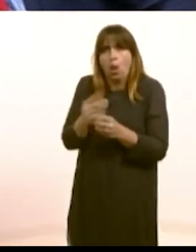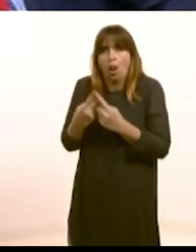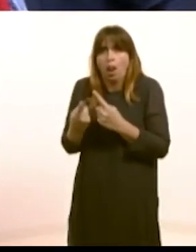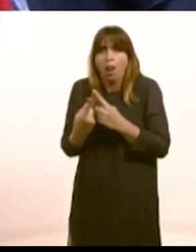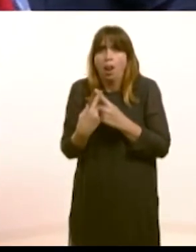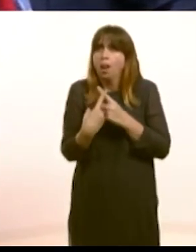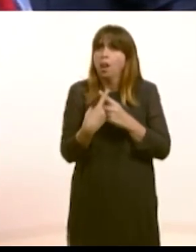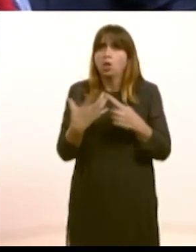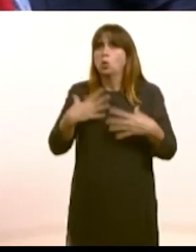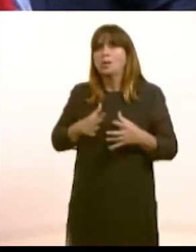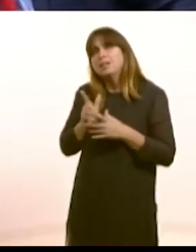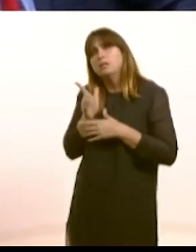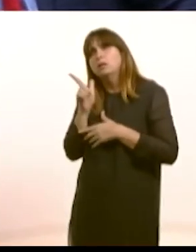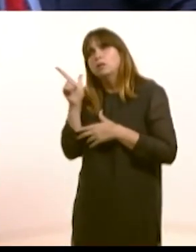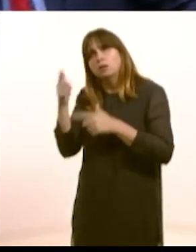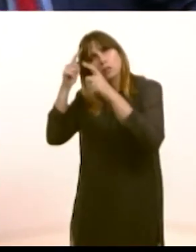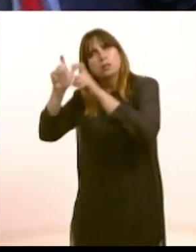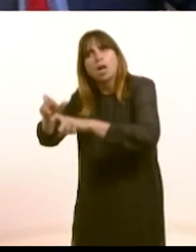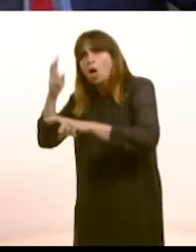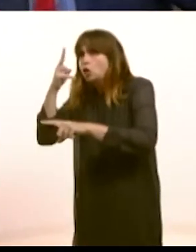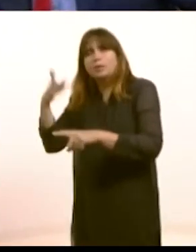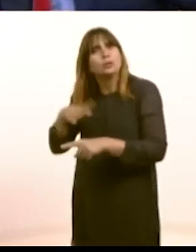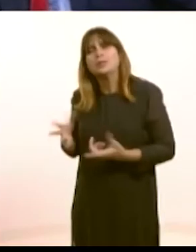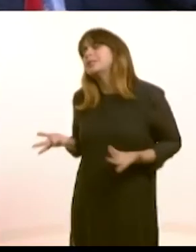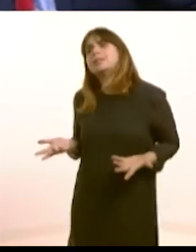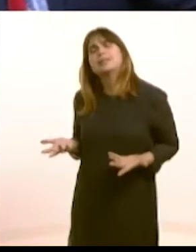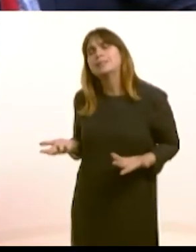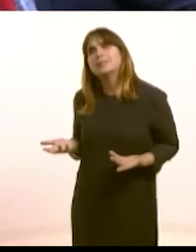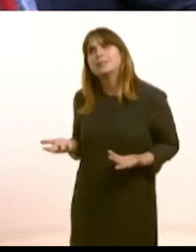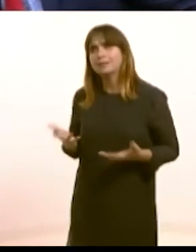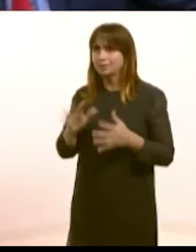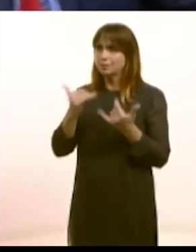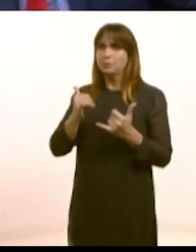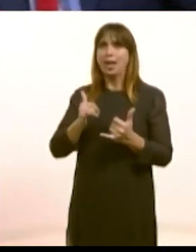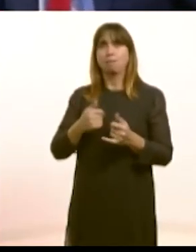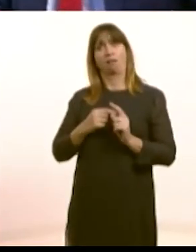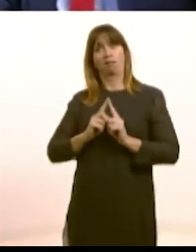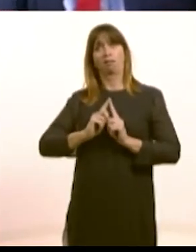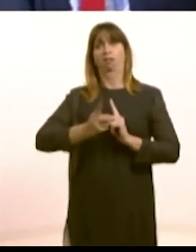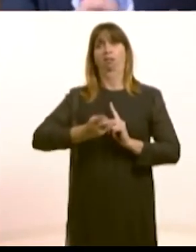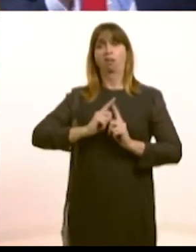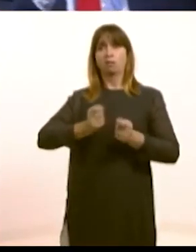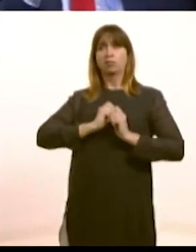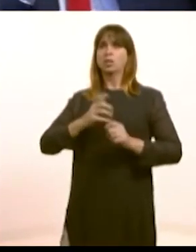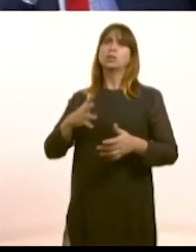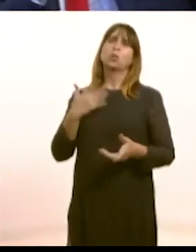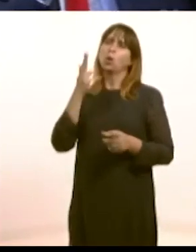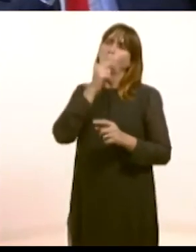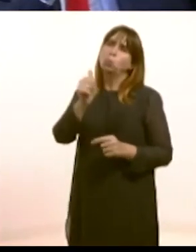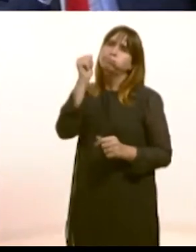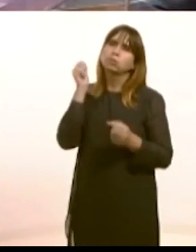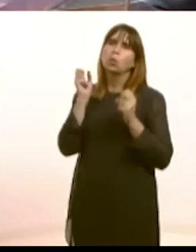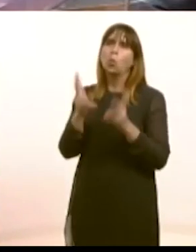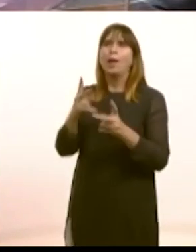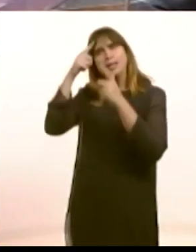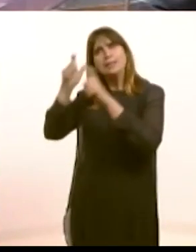concerned, ensuring that fewer and fewer people have to stay in hospital rather than doing things in the same old way where people stay in hospital when they don't need